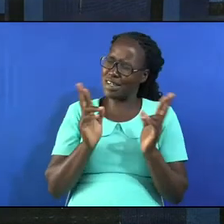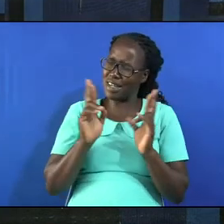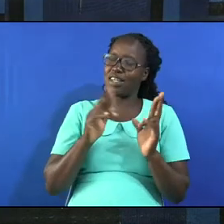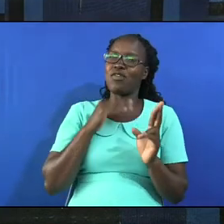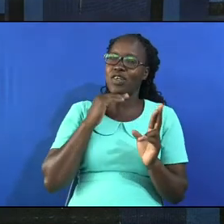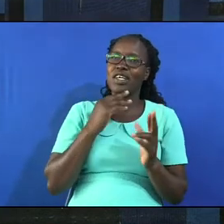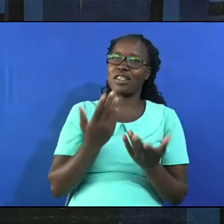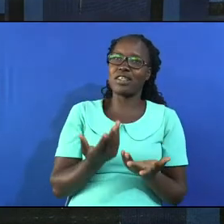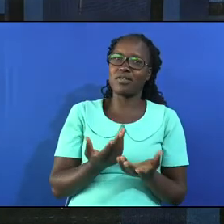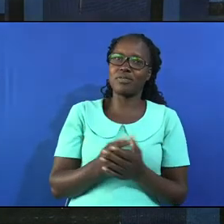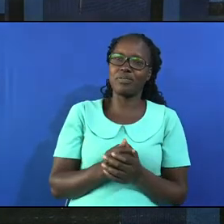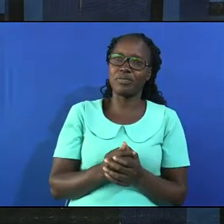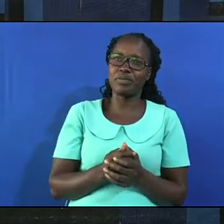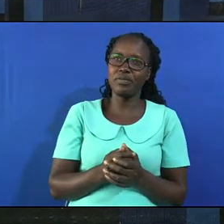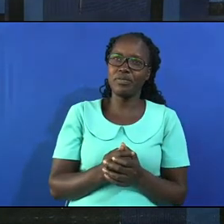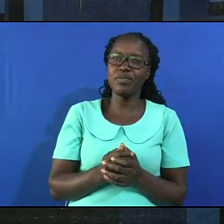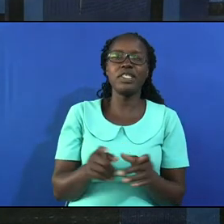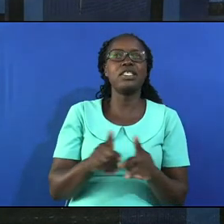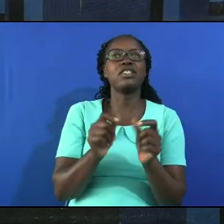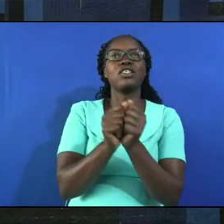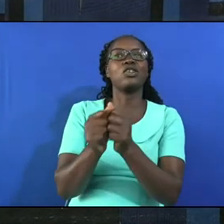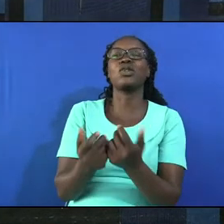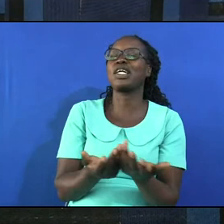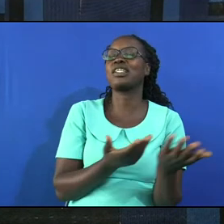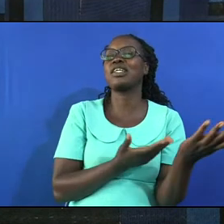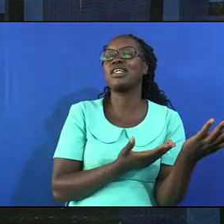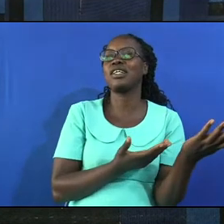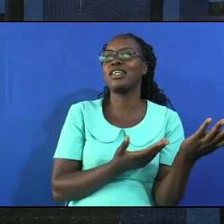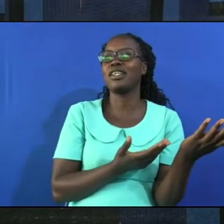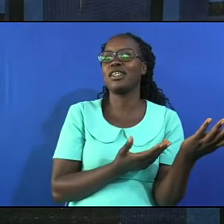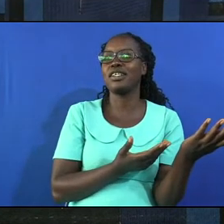die. If we are still together, say amen. Amen.